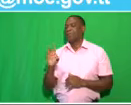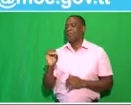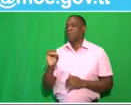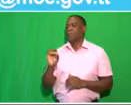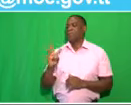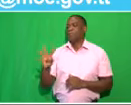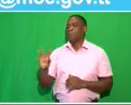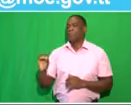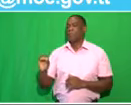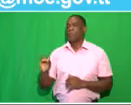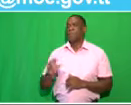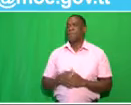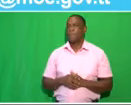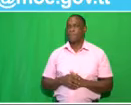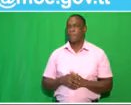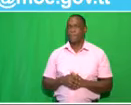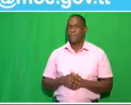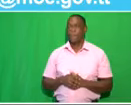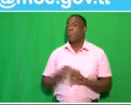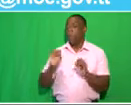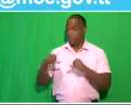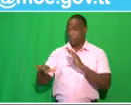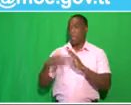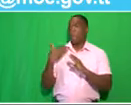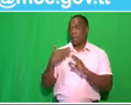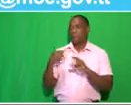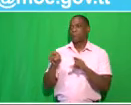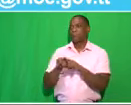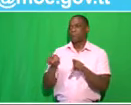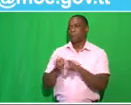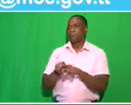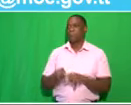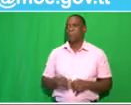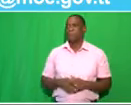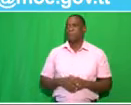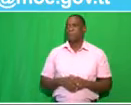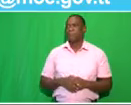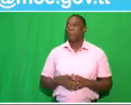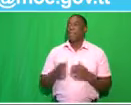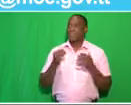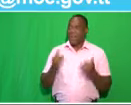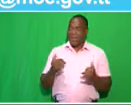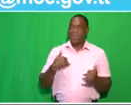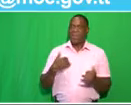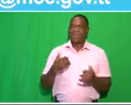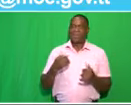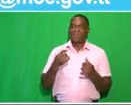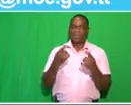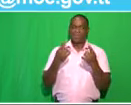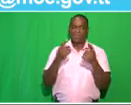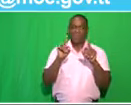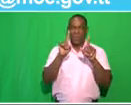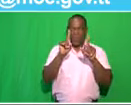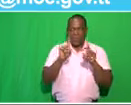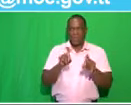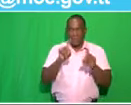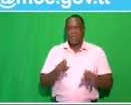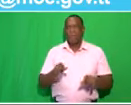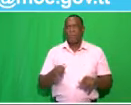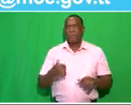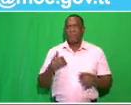776-0440, and you can, of course, email us as well. But before that, we do have some questions, and we do have a live Zoomer. But before that,